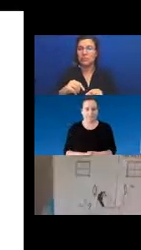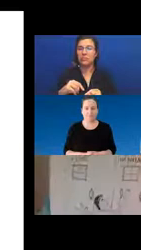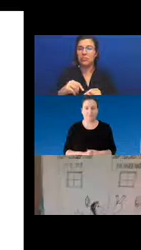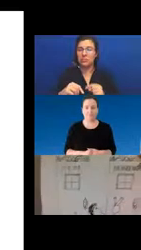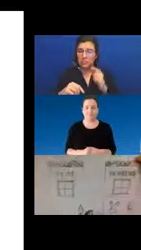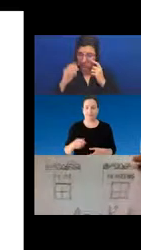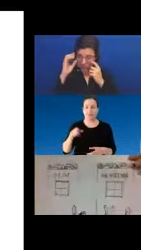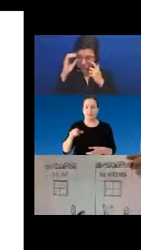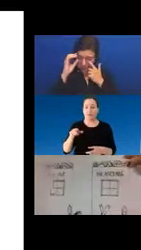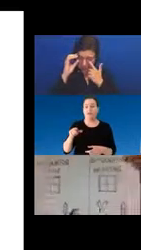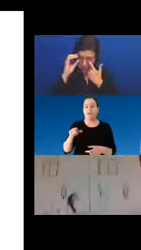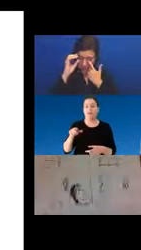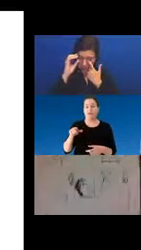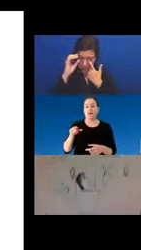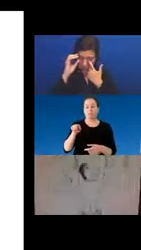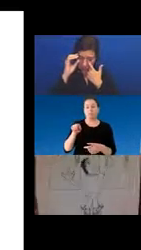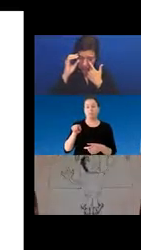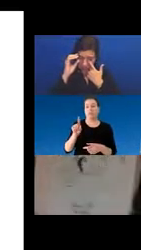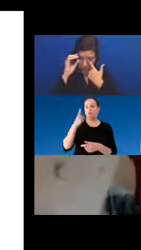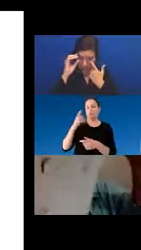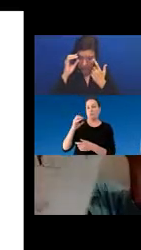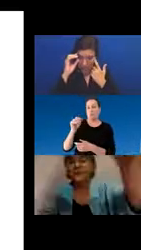Okay, so